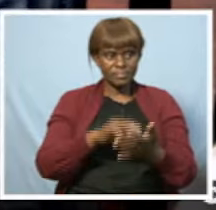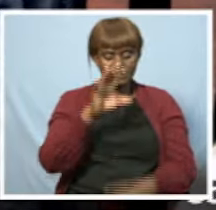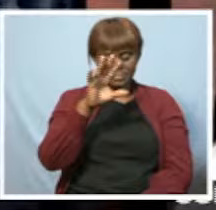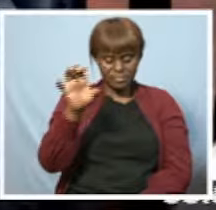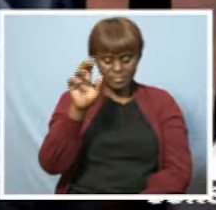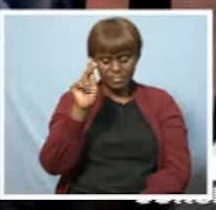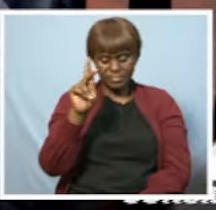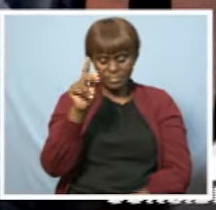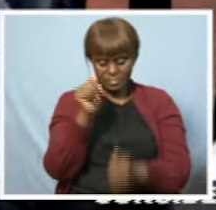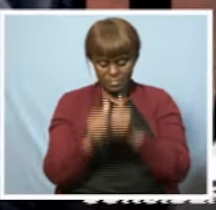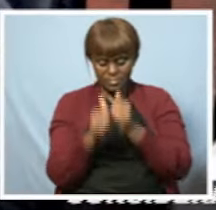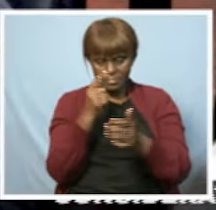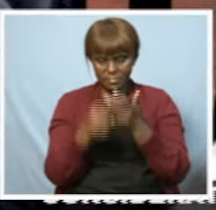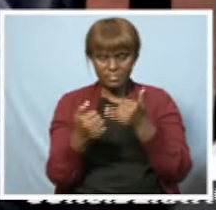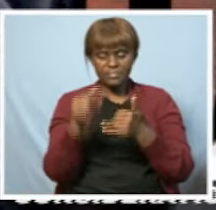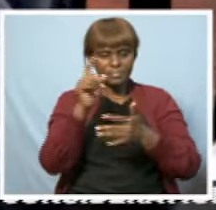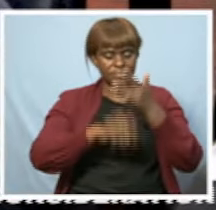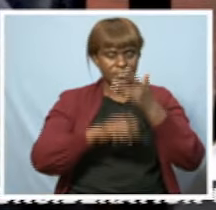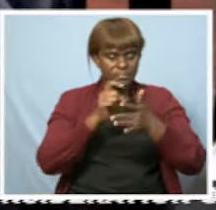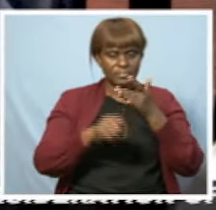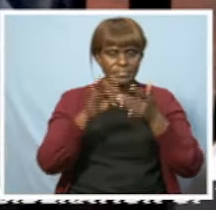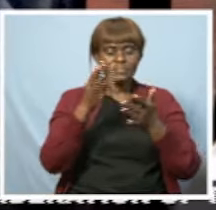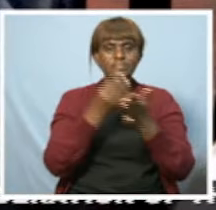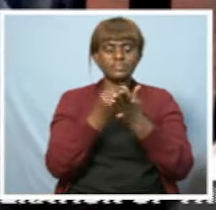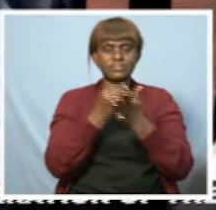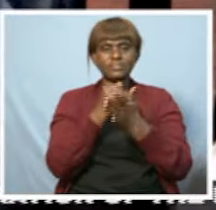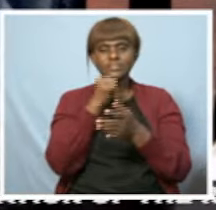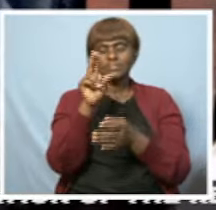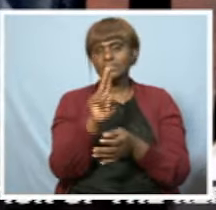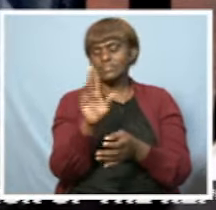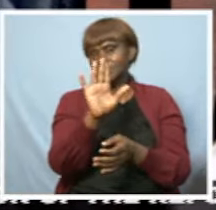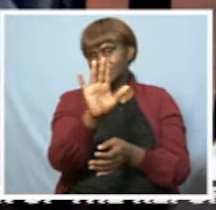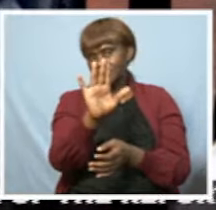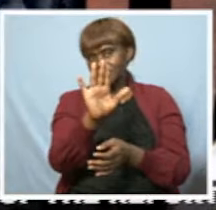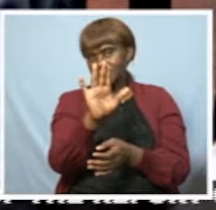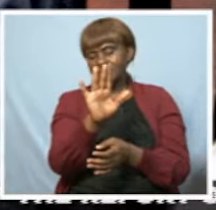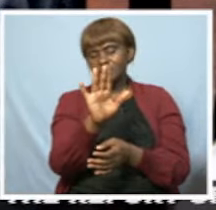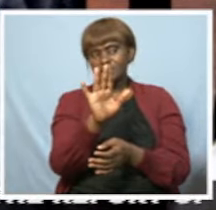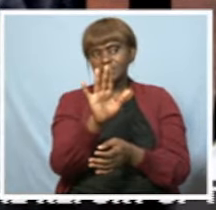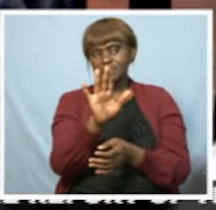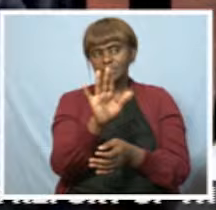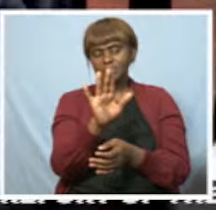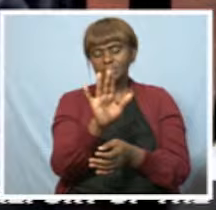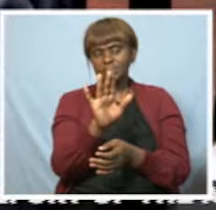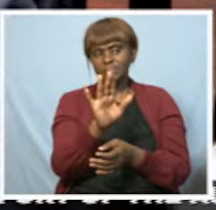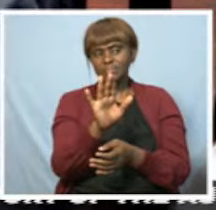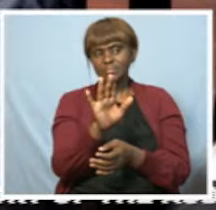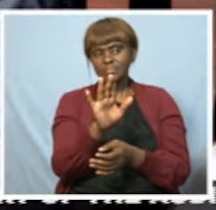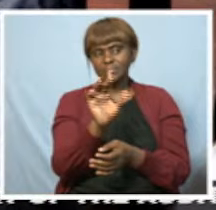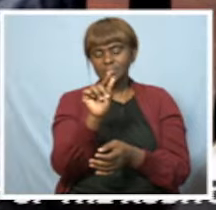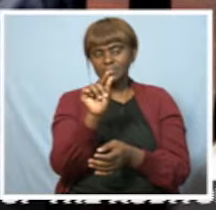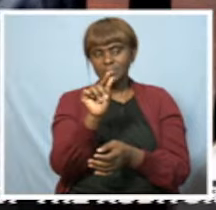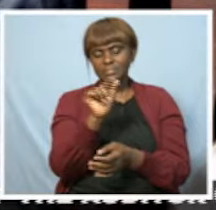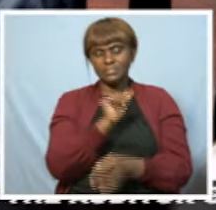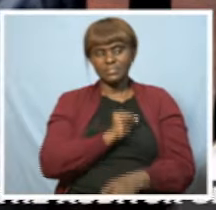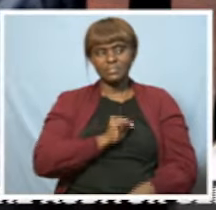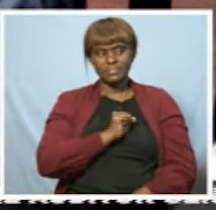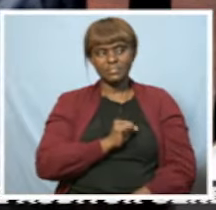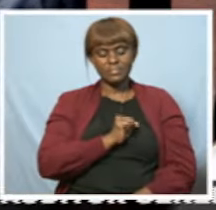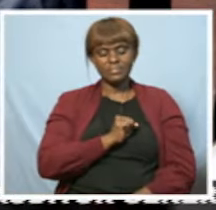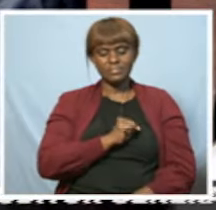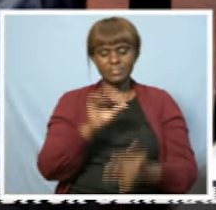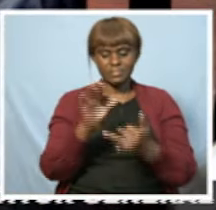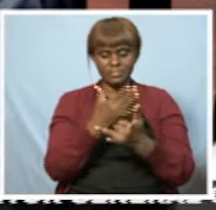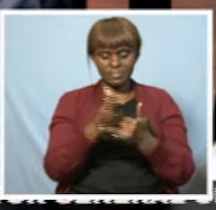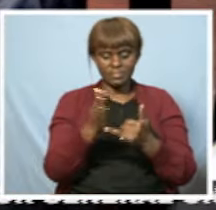155,500 kwacha, which is the cost of unspent desks. Let me guide the meeting. Just a minute, Chair. Sorry. Yes. So when you